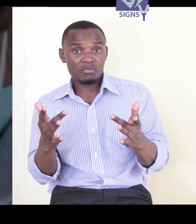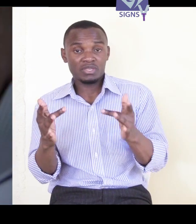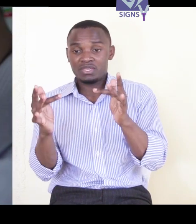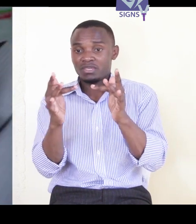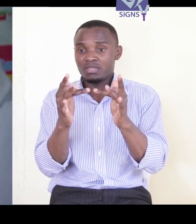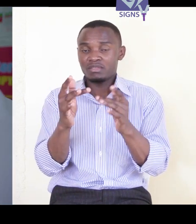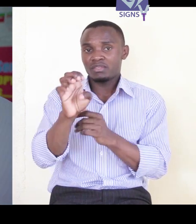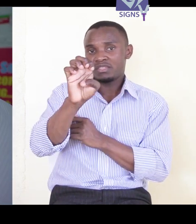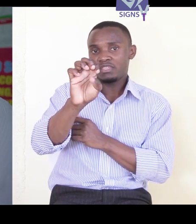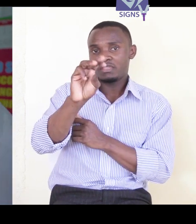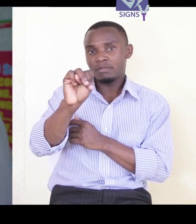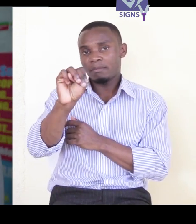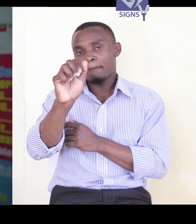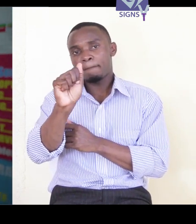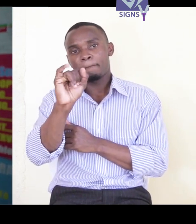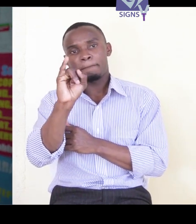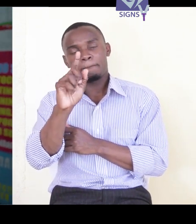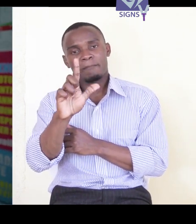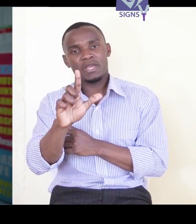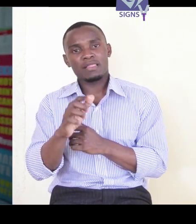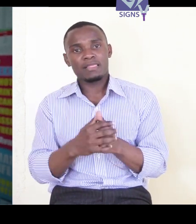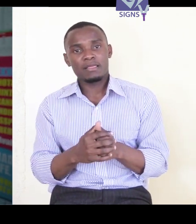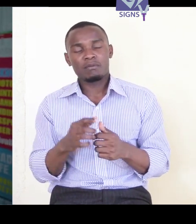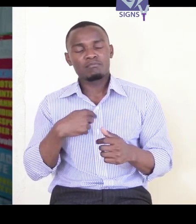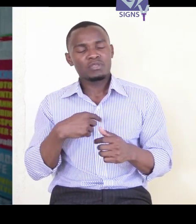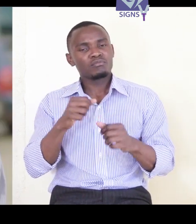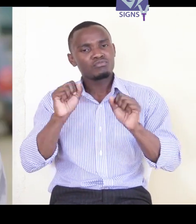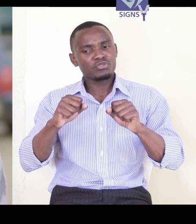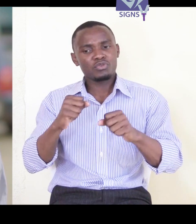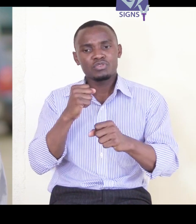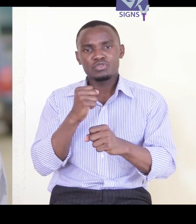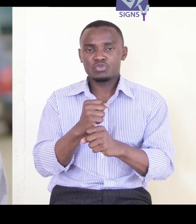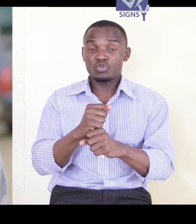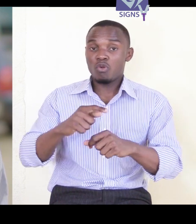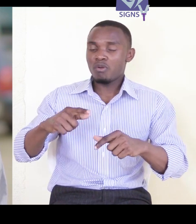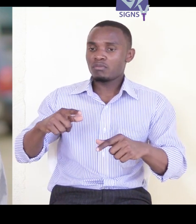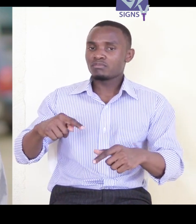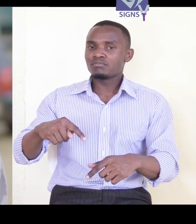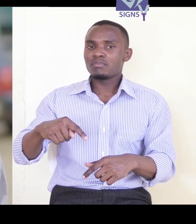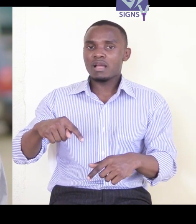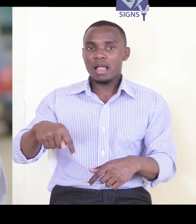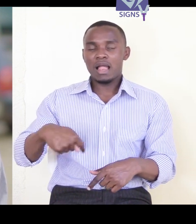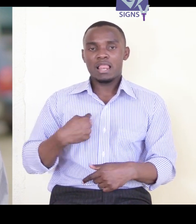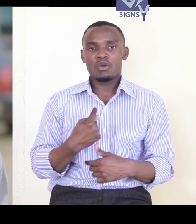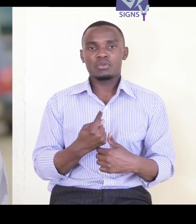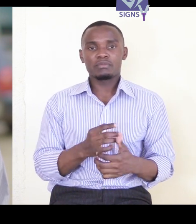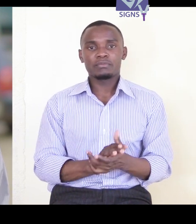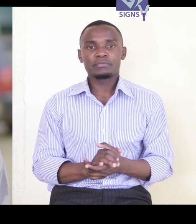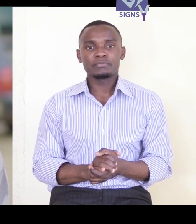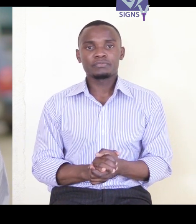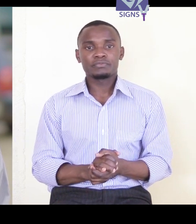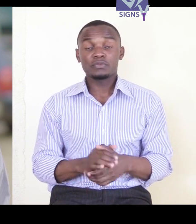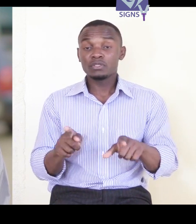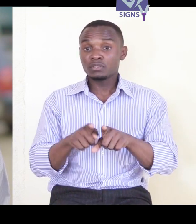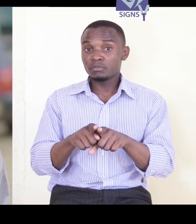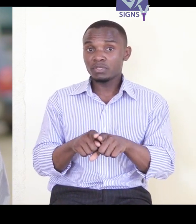able to read it for myself. I don't have to look for anybody to assist me. There are things even in studies, we are able to